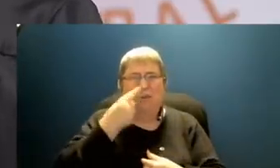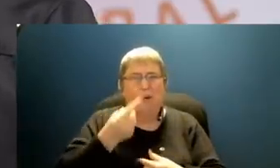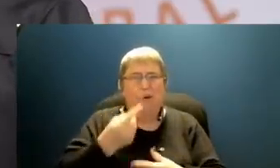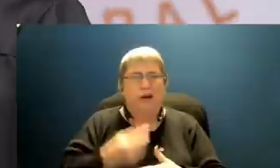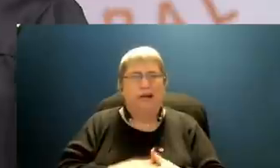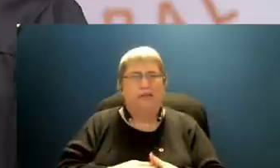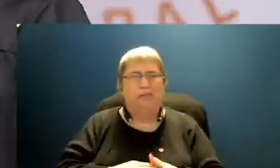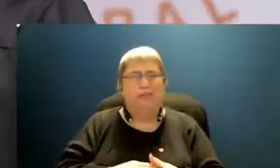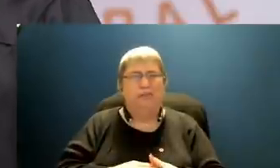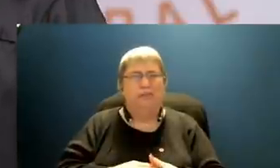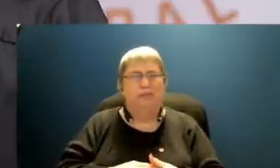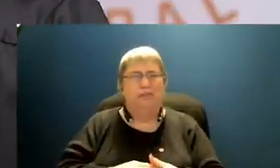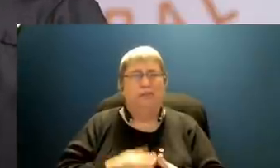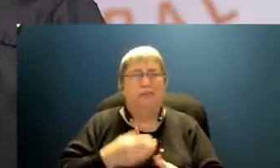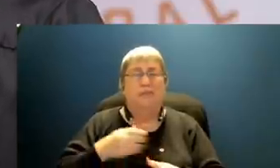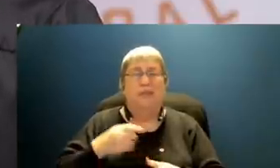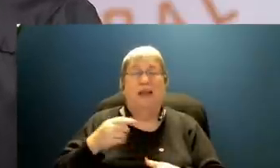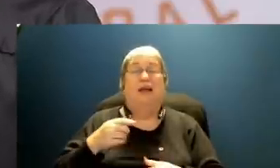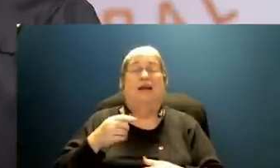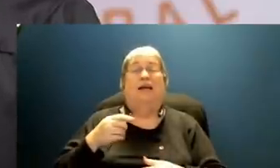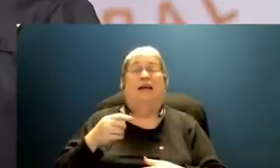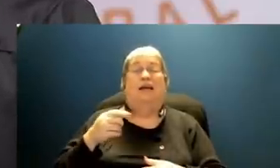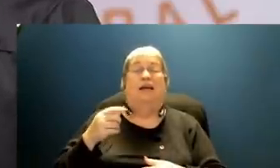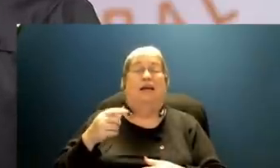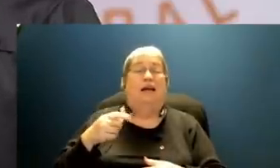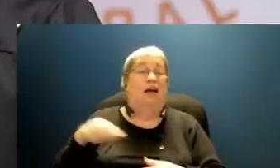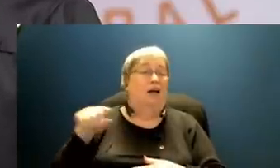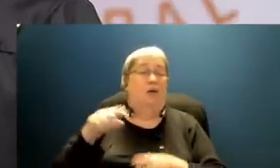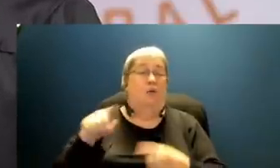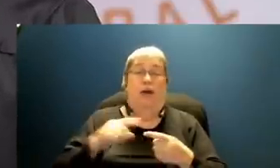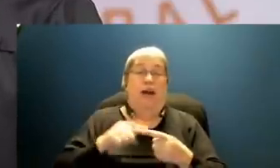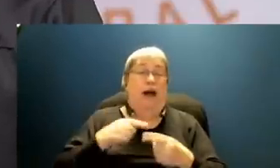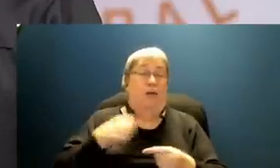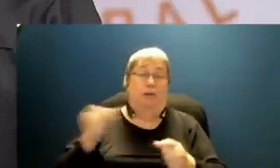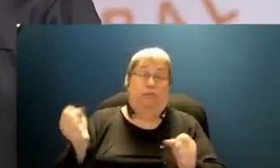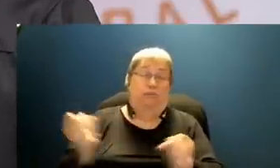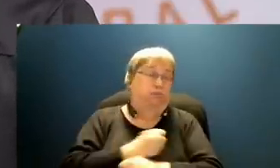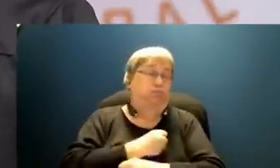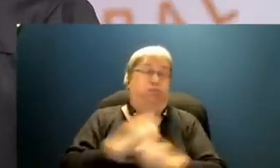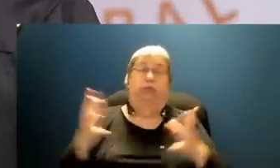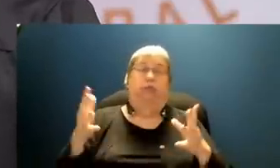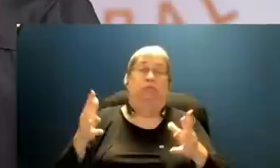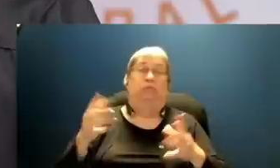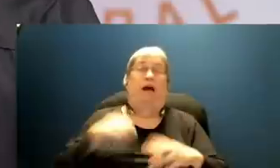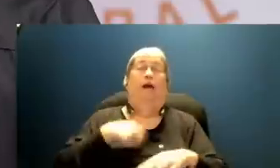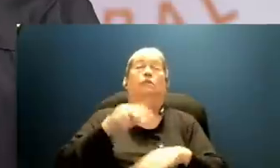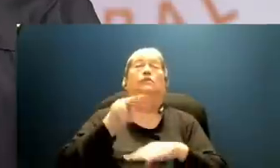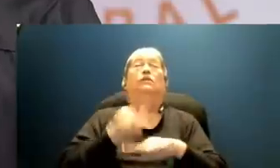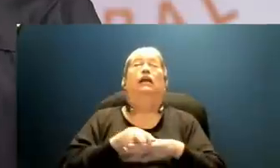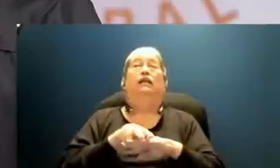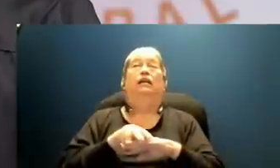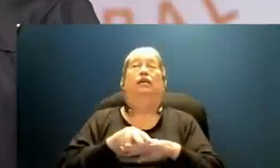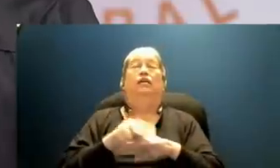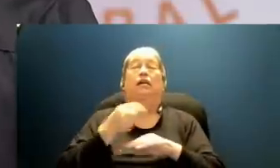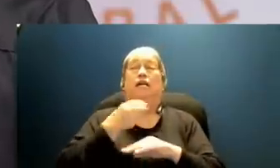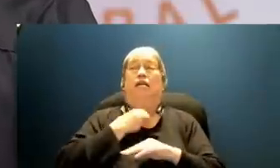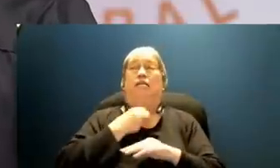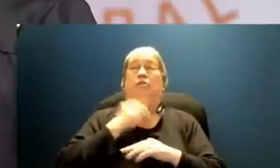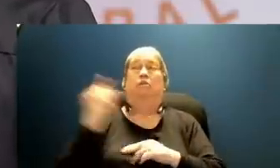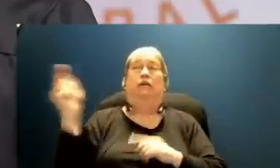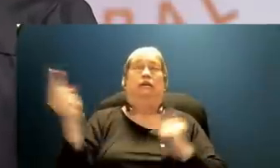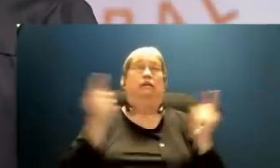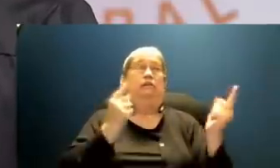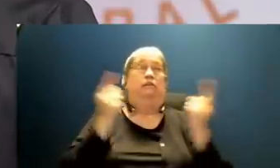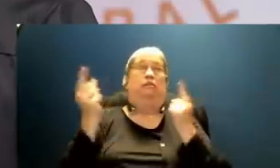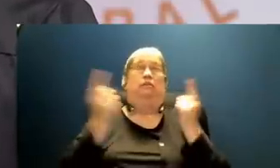Marines treated me, everything moved in slow motion. I laid on the ground, watching my Marines save my